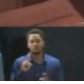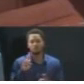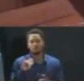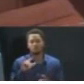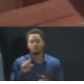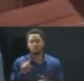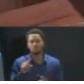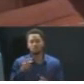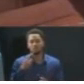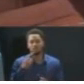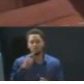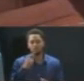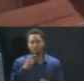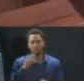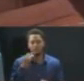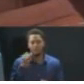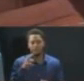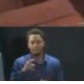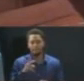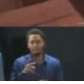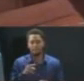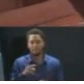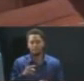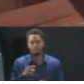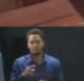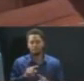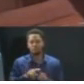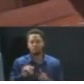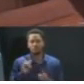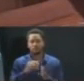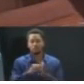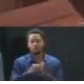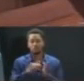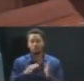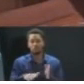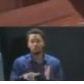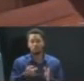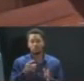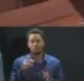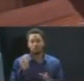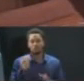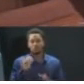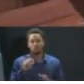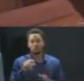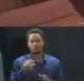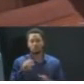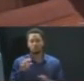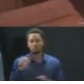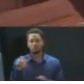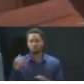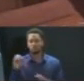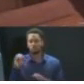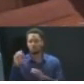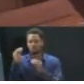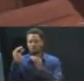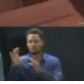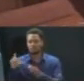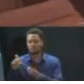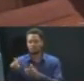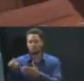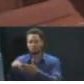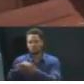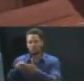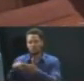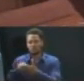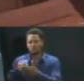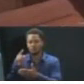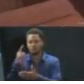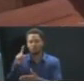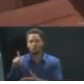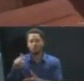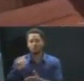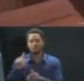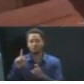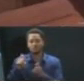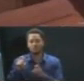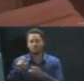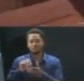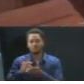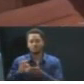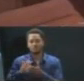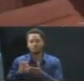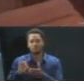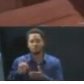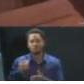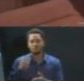jobs are at stake. Just like students, no teacher should be judged on one test score, especially a test that no one gets to see and